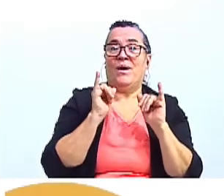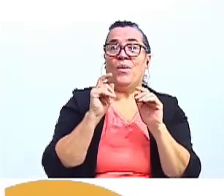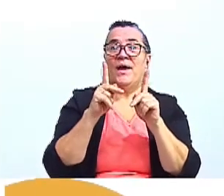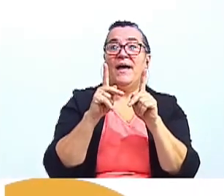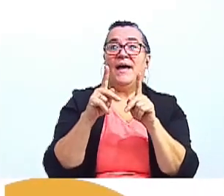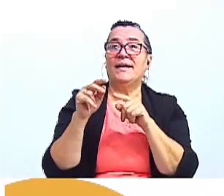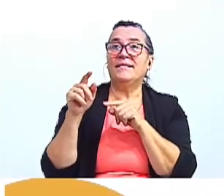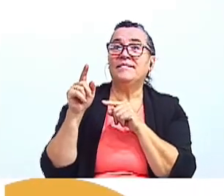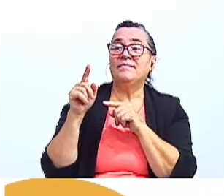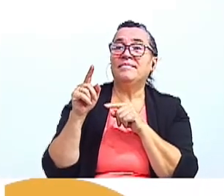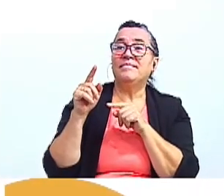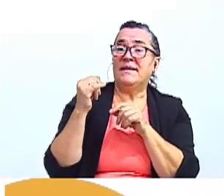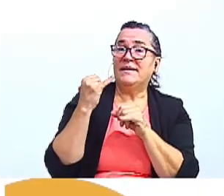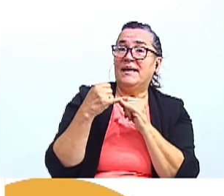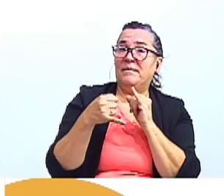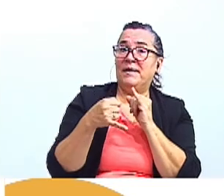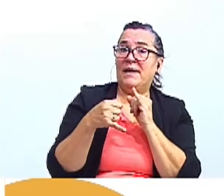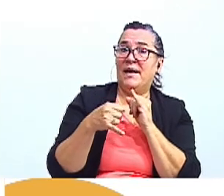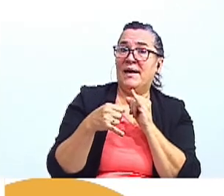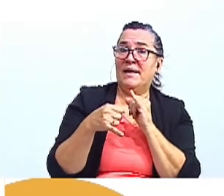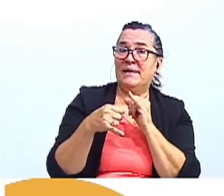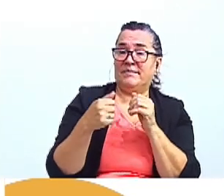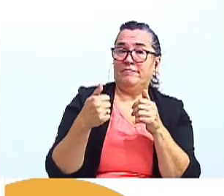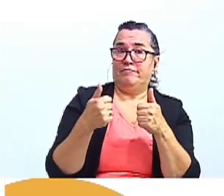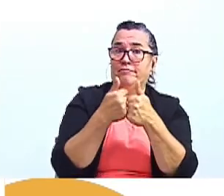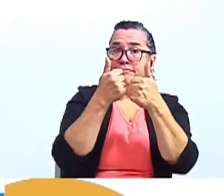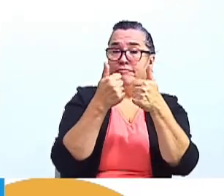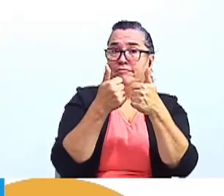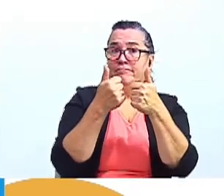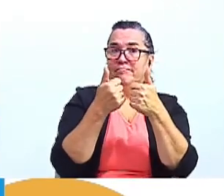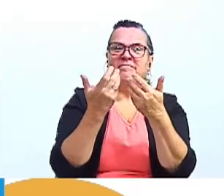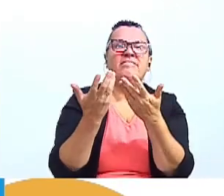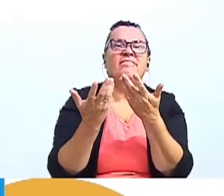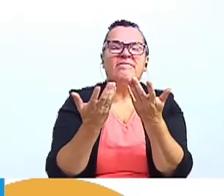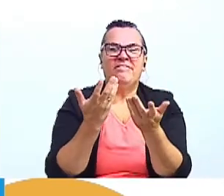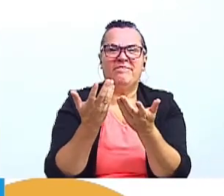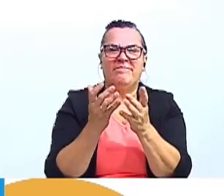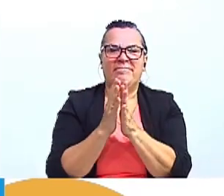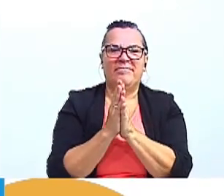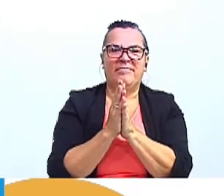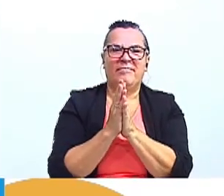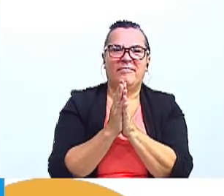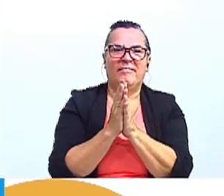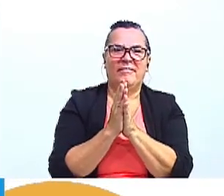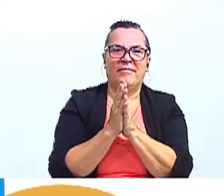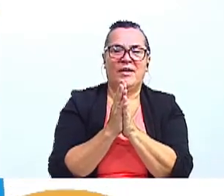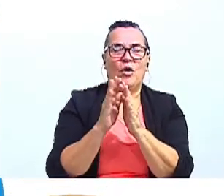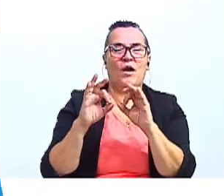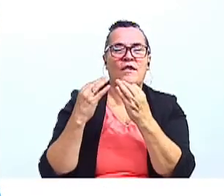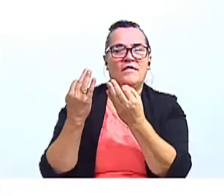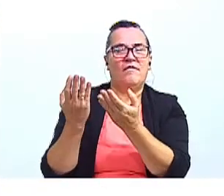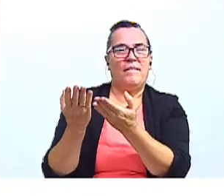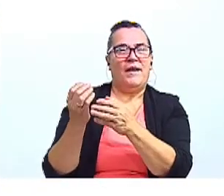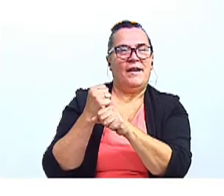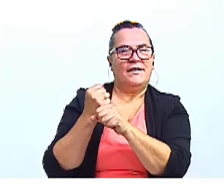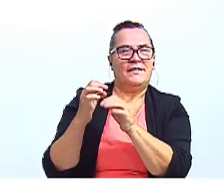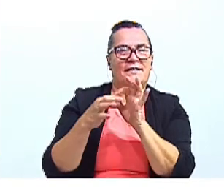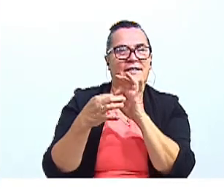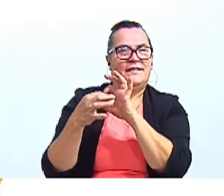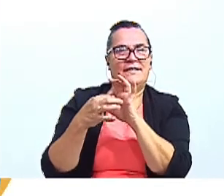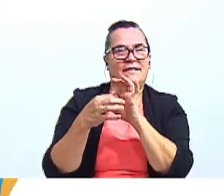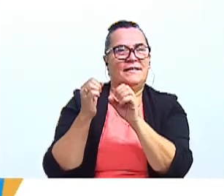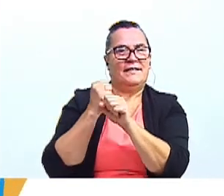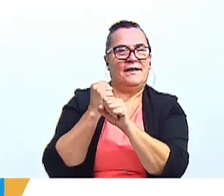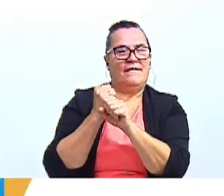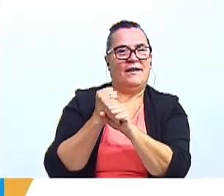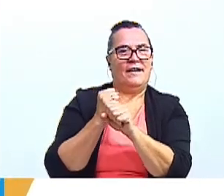Okay, to conclude today's task, we are going to work with our families. So pay attention